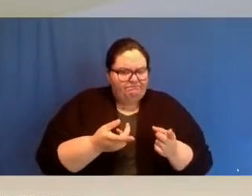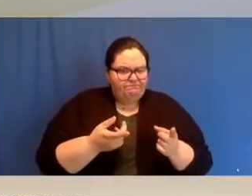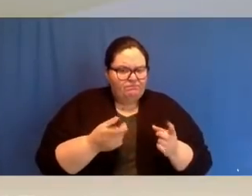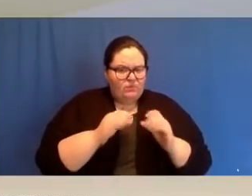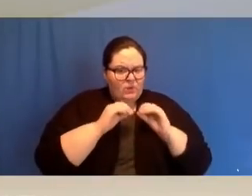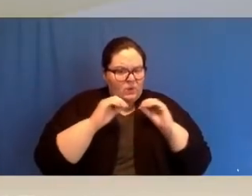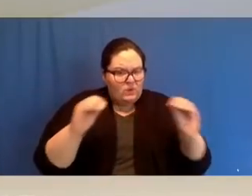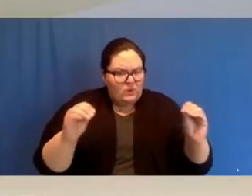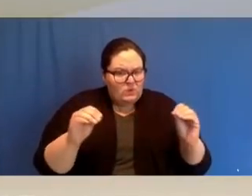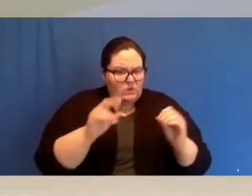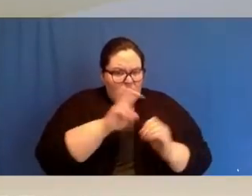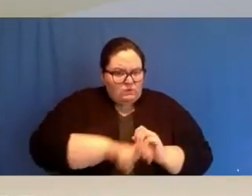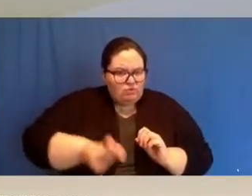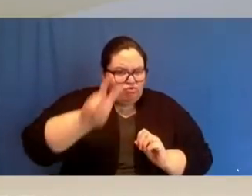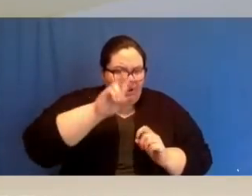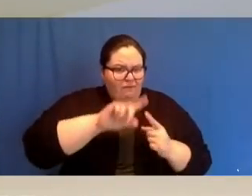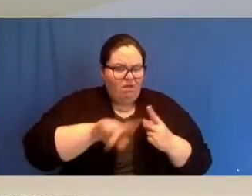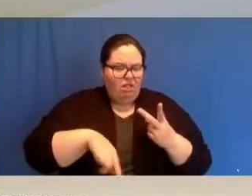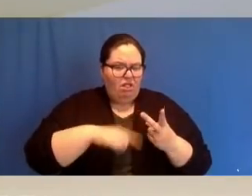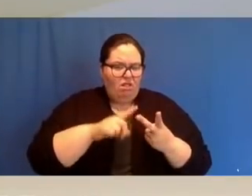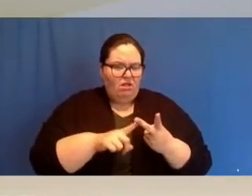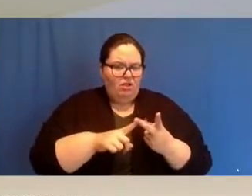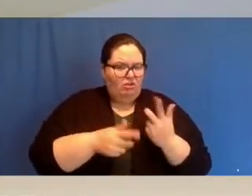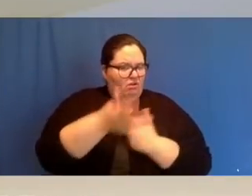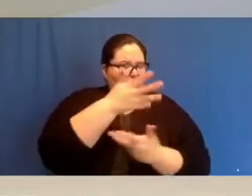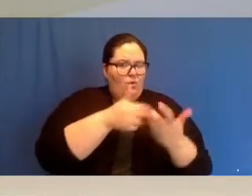other cases, meaning there is community spread.